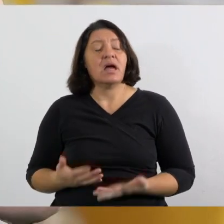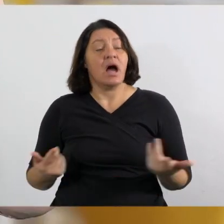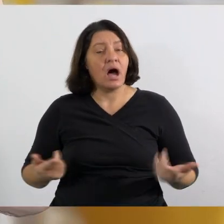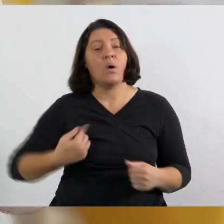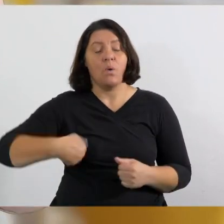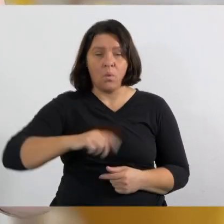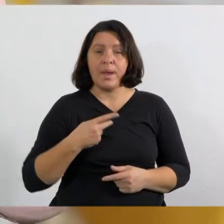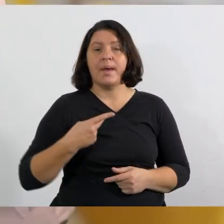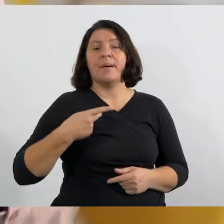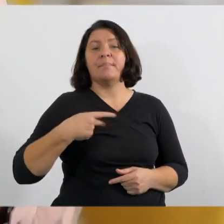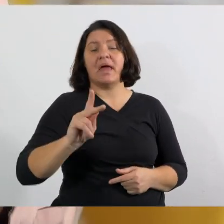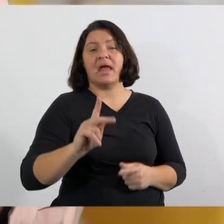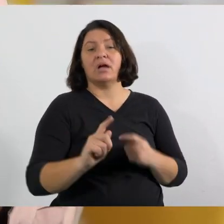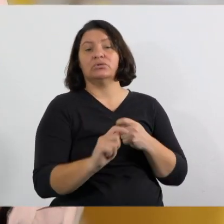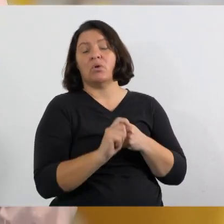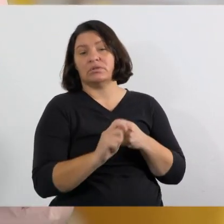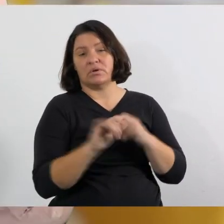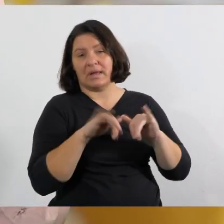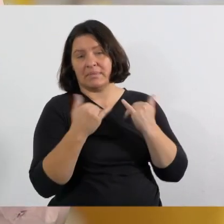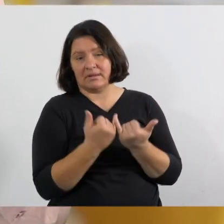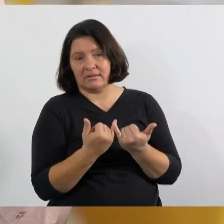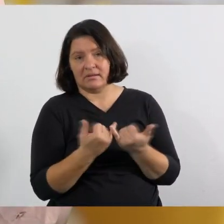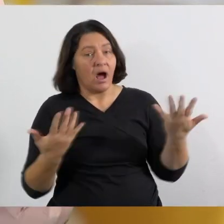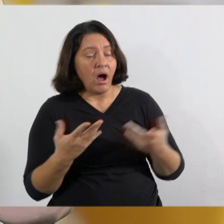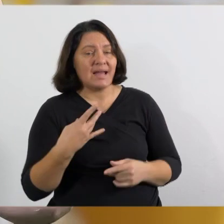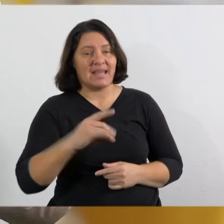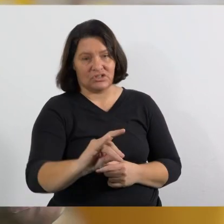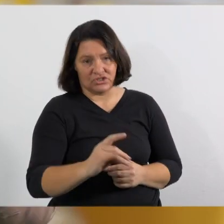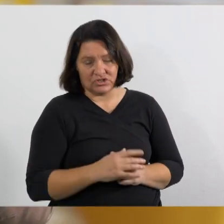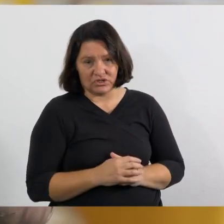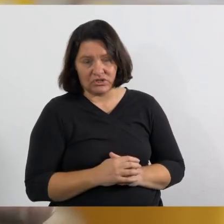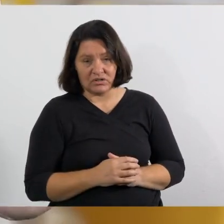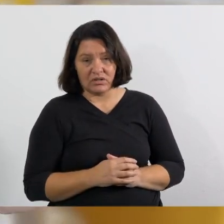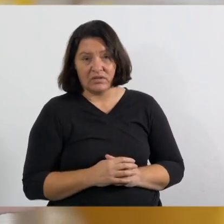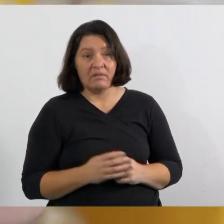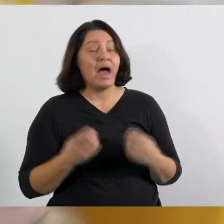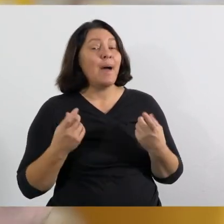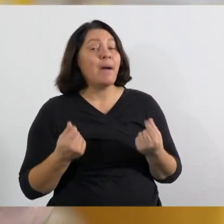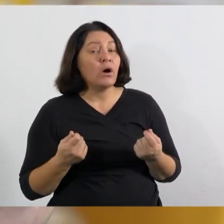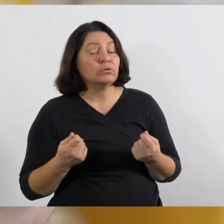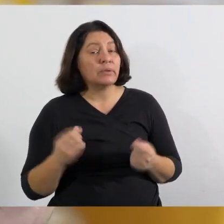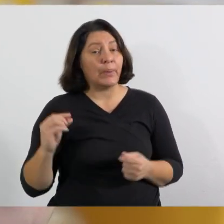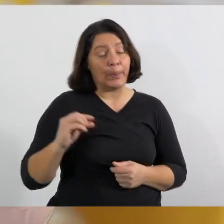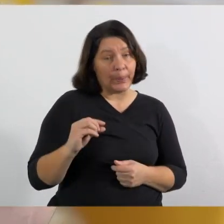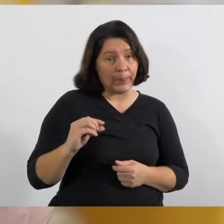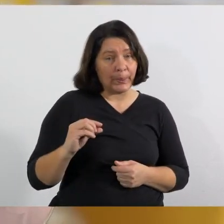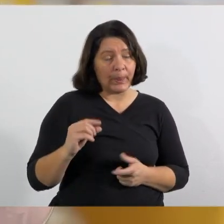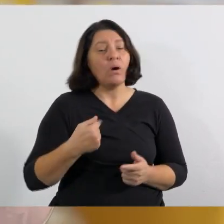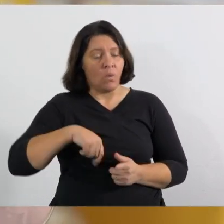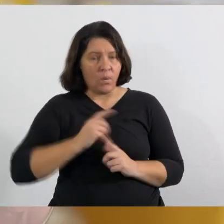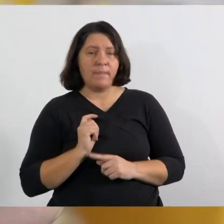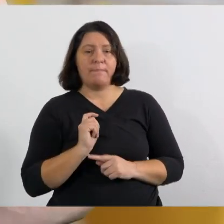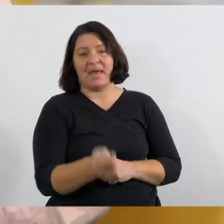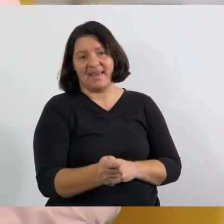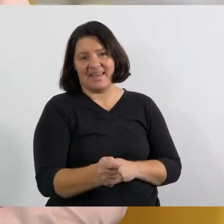pay the transport company in cash. And once the amount is a small amount, we pay it,